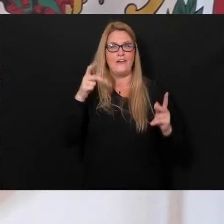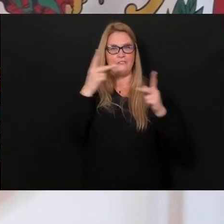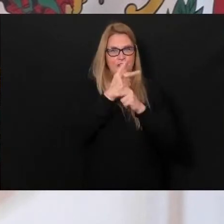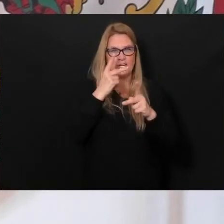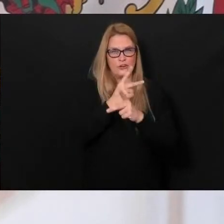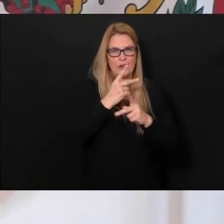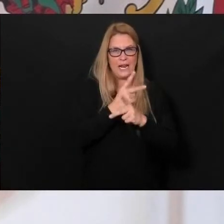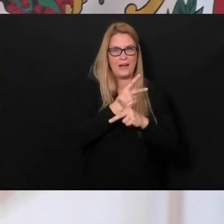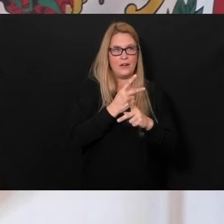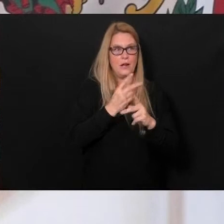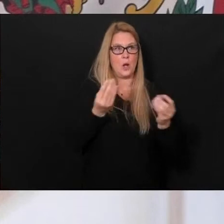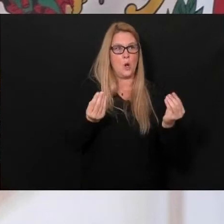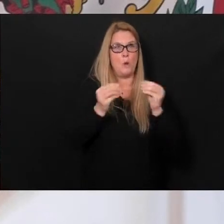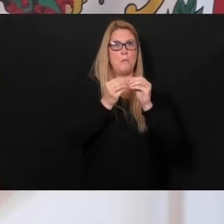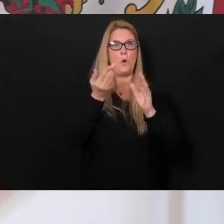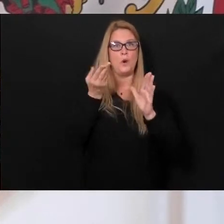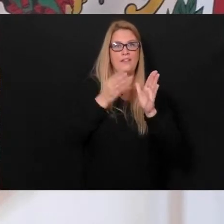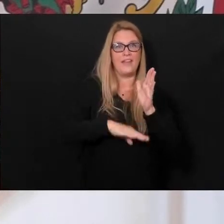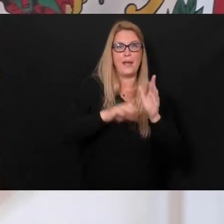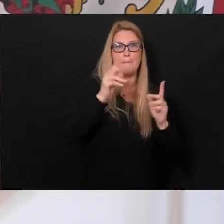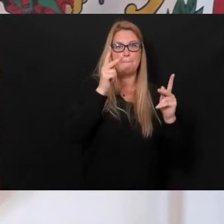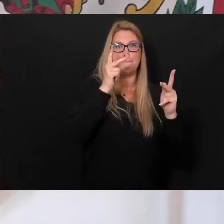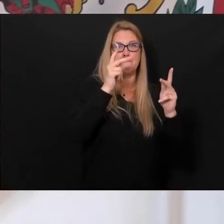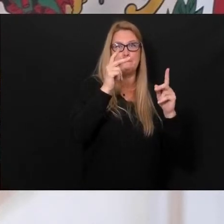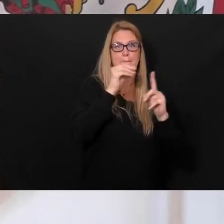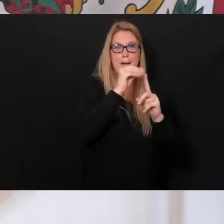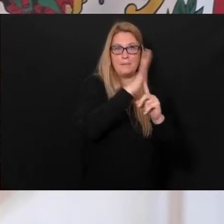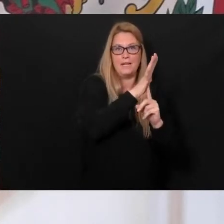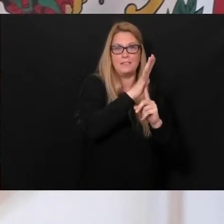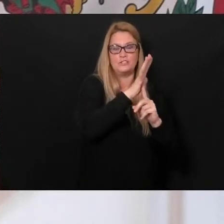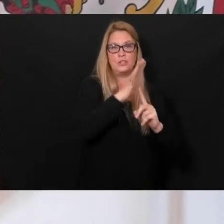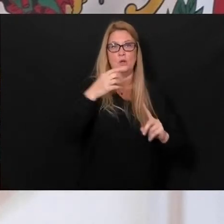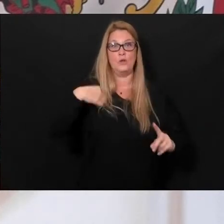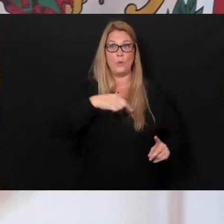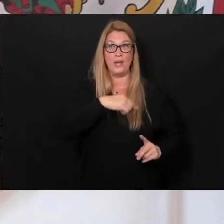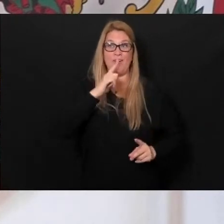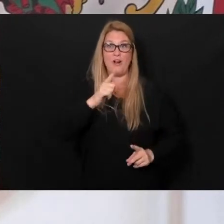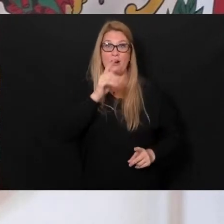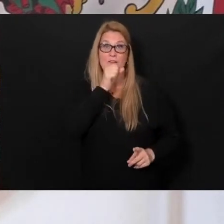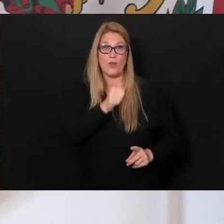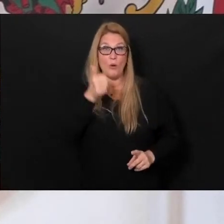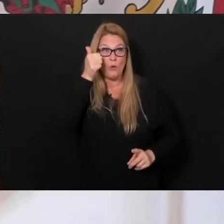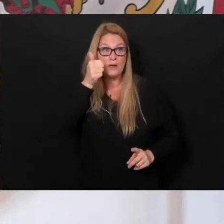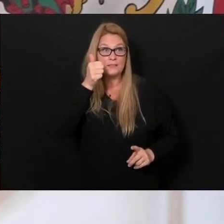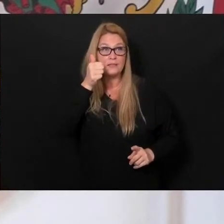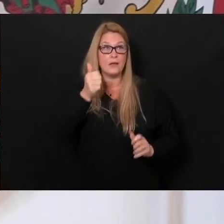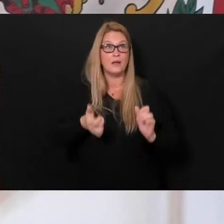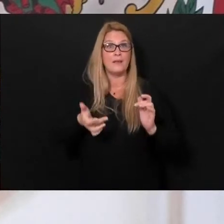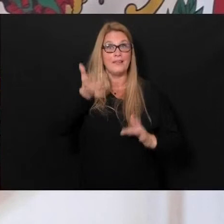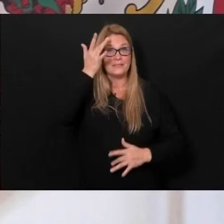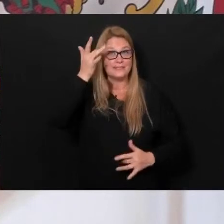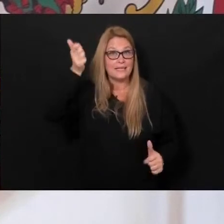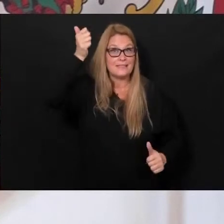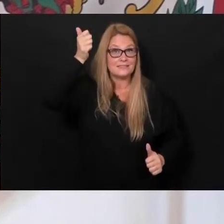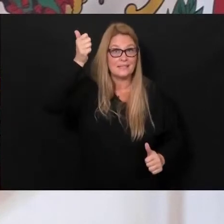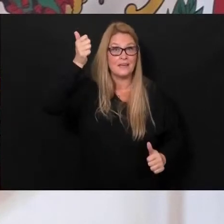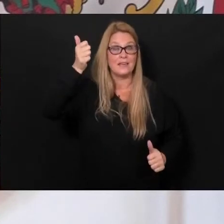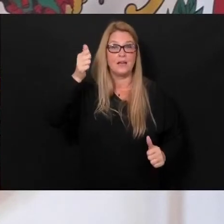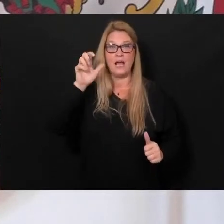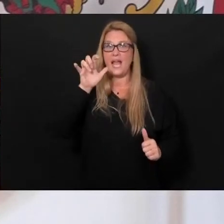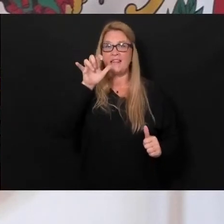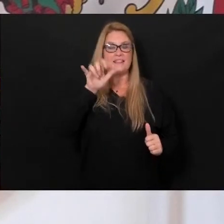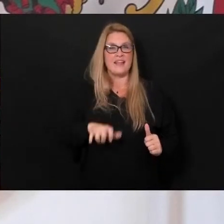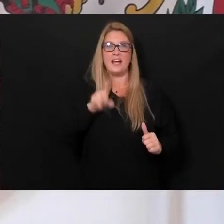than just population, that we're the oldest and we're the most chronically ill. And that should be